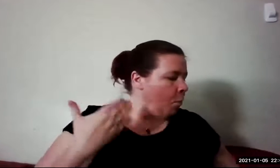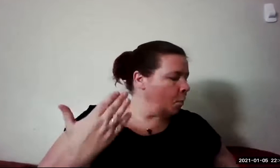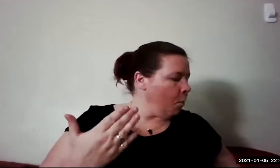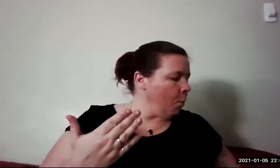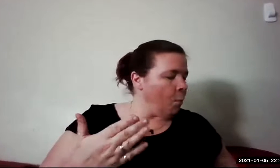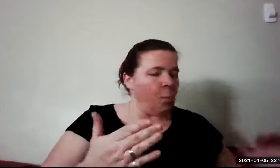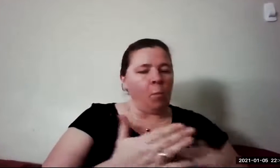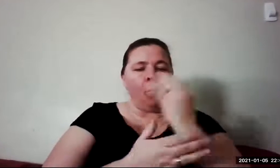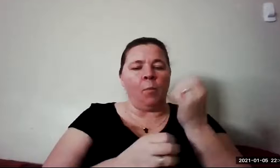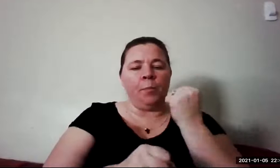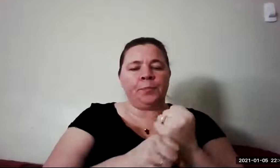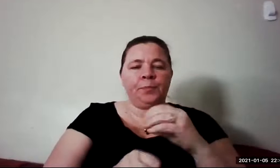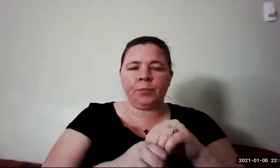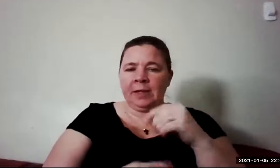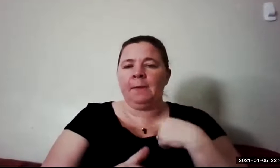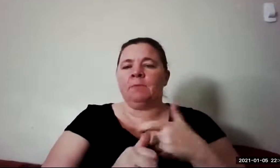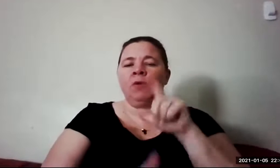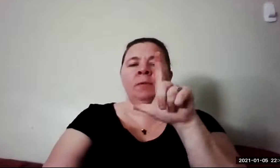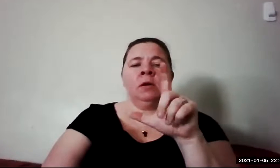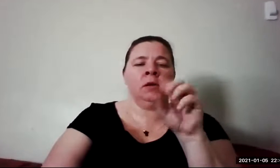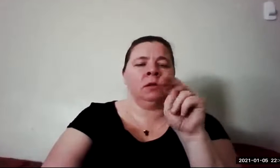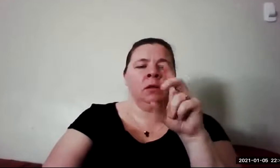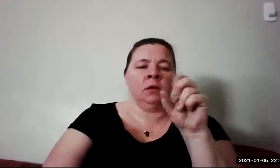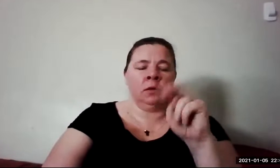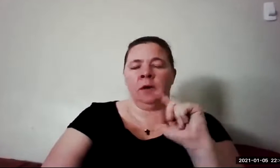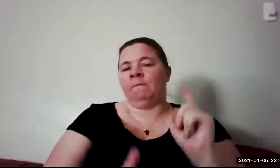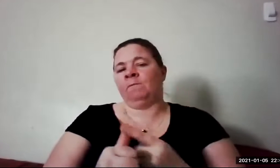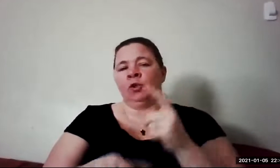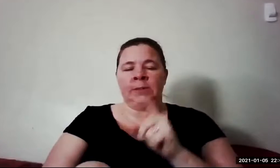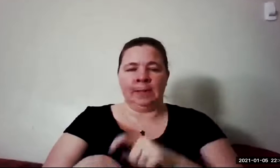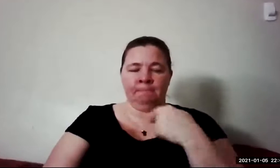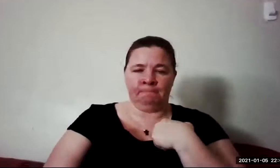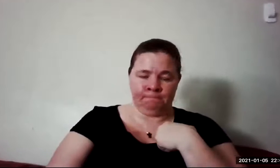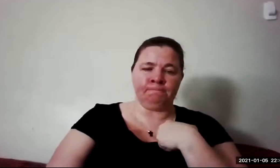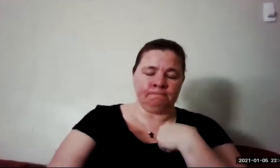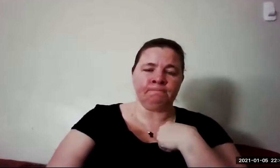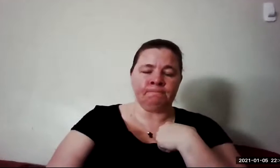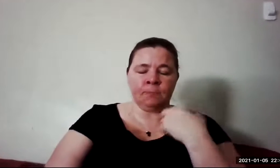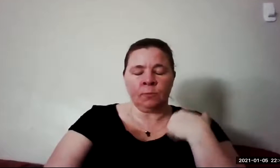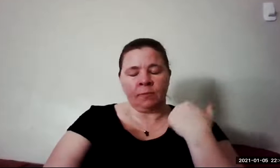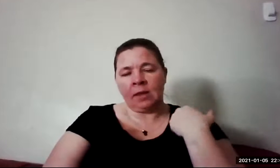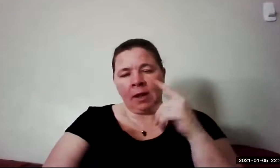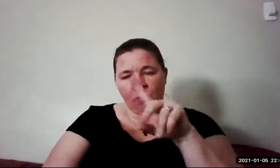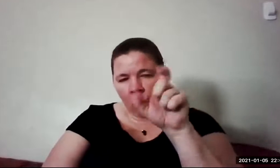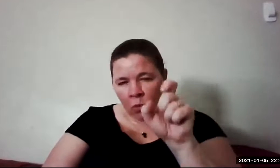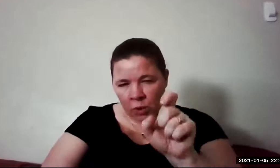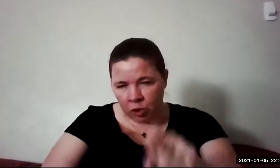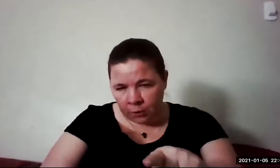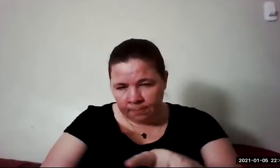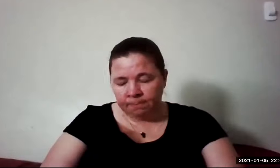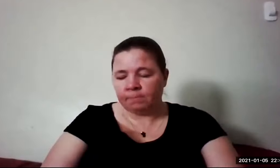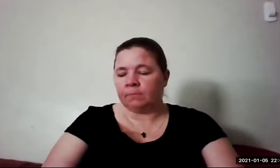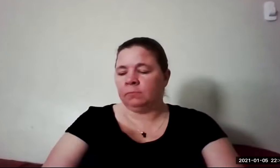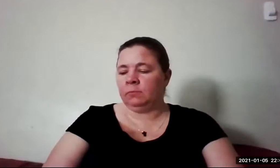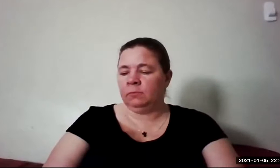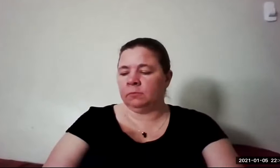London. London. It's your first time, correct? Yes. Okay, go ahead. I have a questions, not